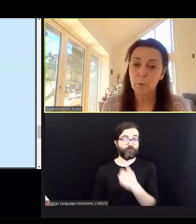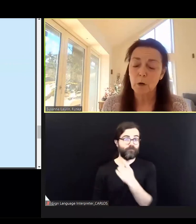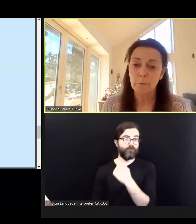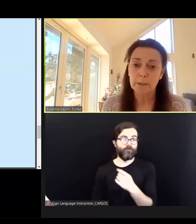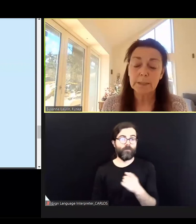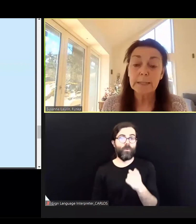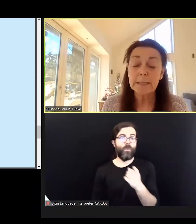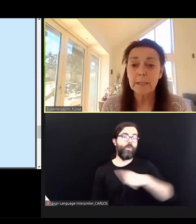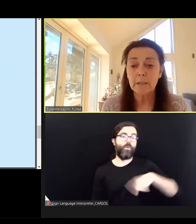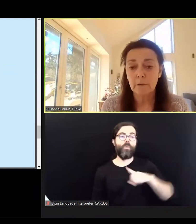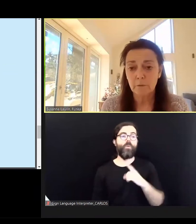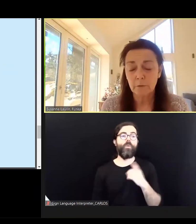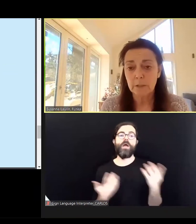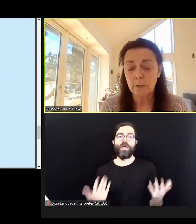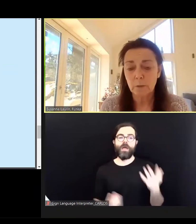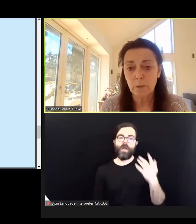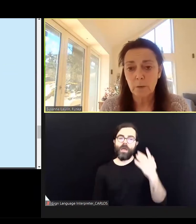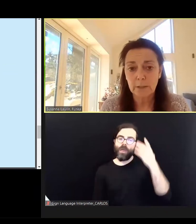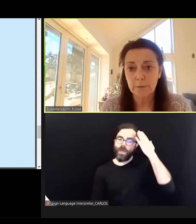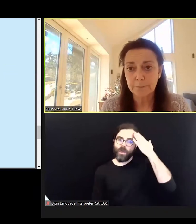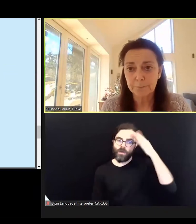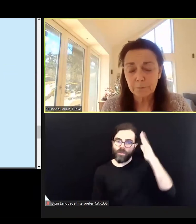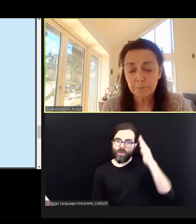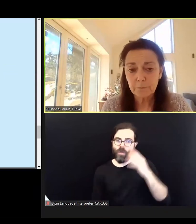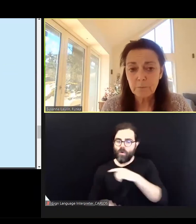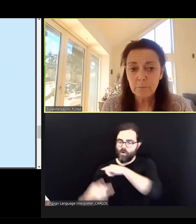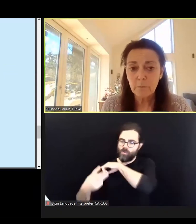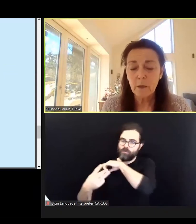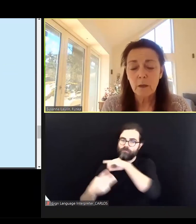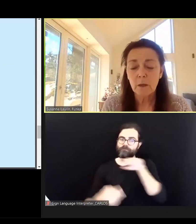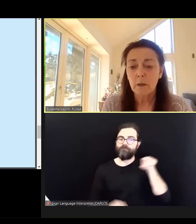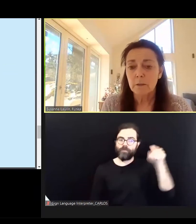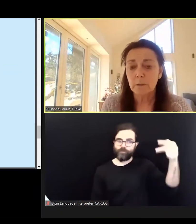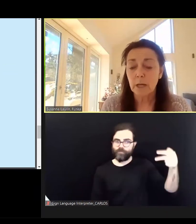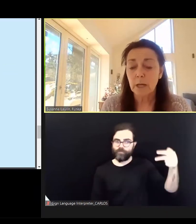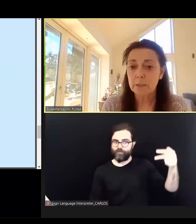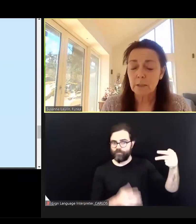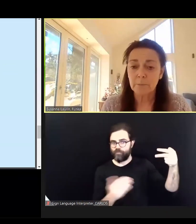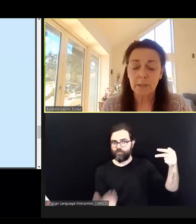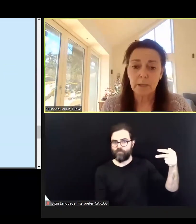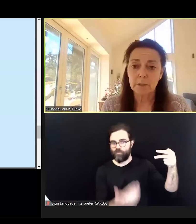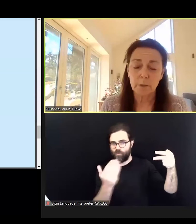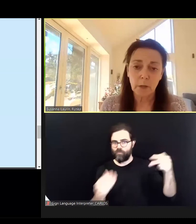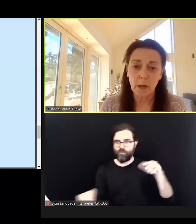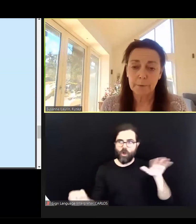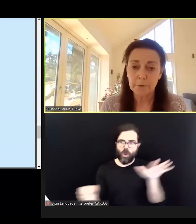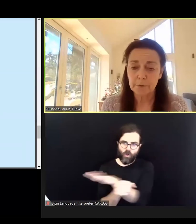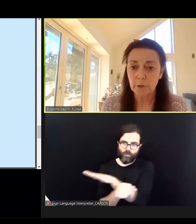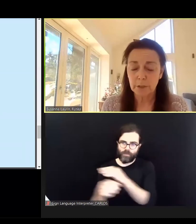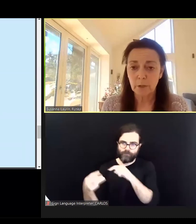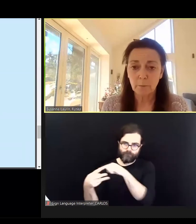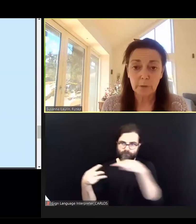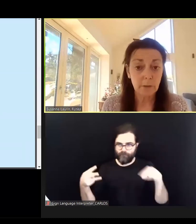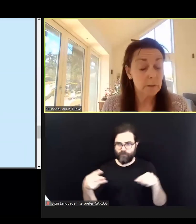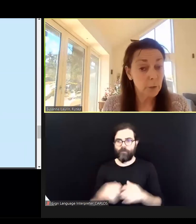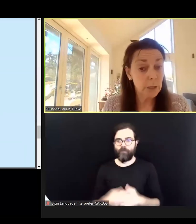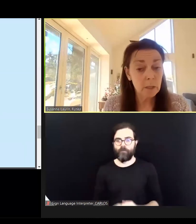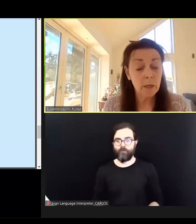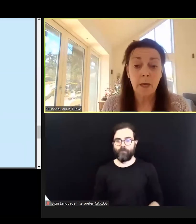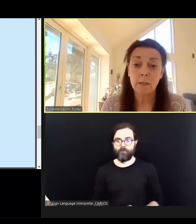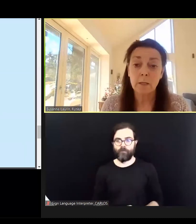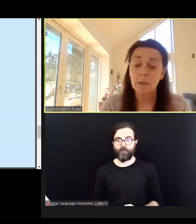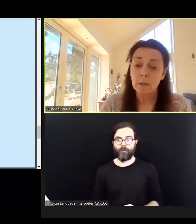standard covers requirements for the built environment. So all these three standards, plus some technical